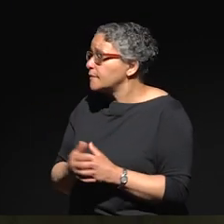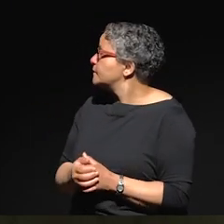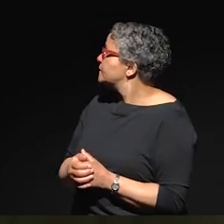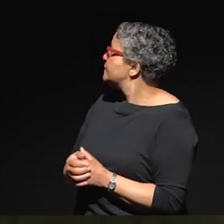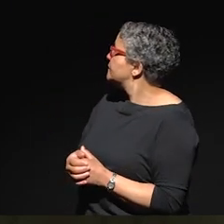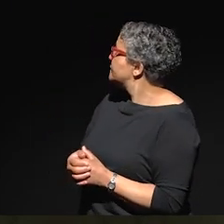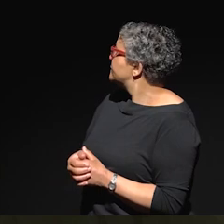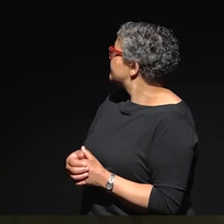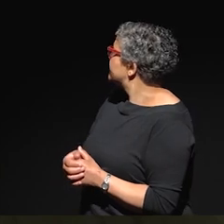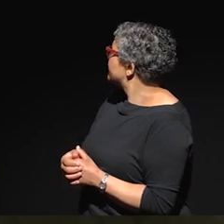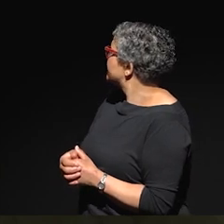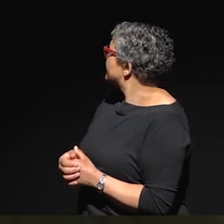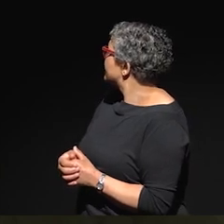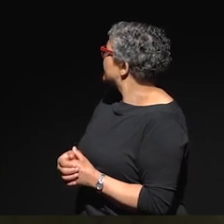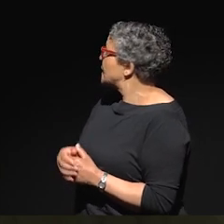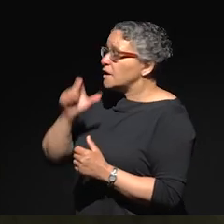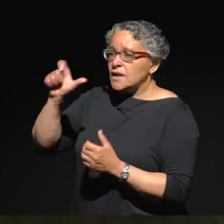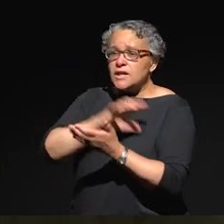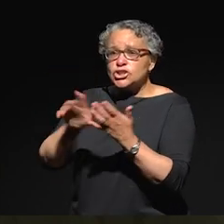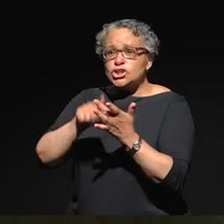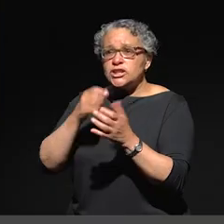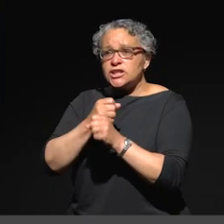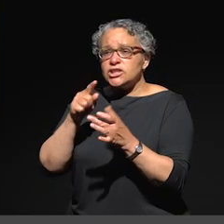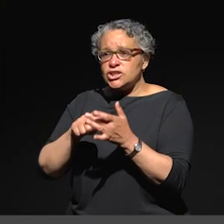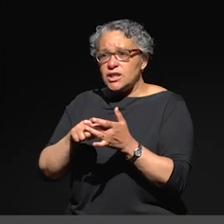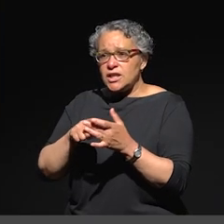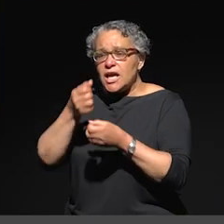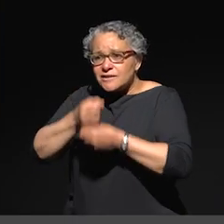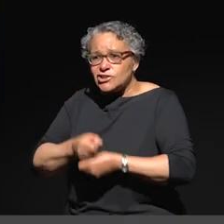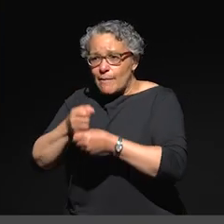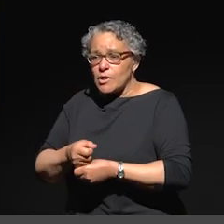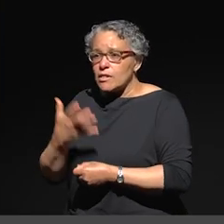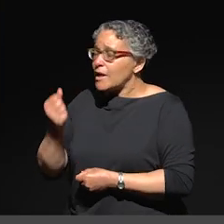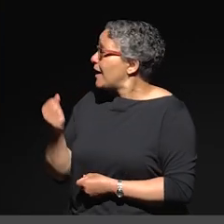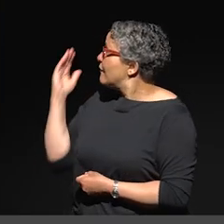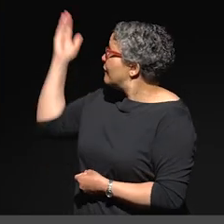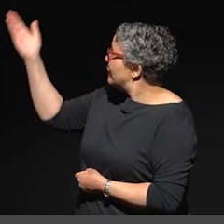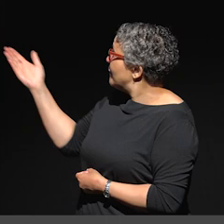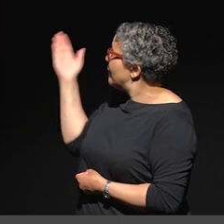chapel of Chigi's, and here we have him as an architect. We have the floor plan of it here in the exhibition. You see